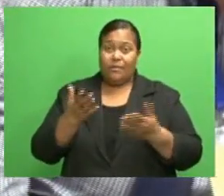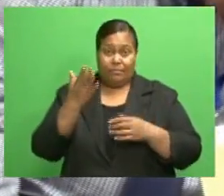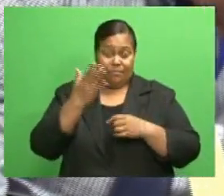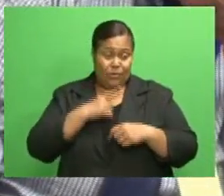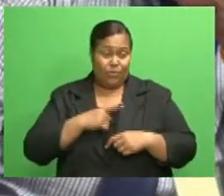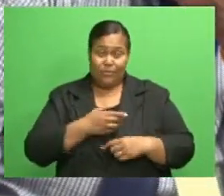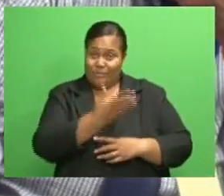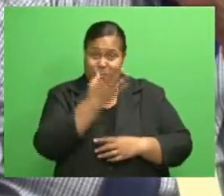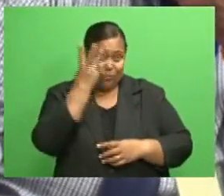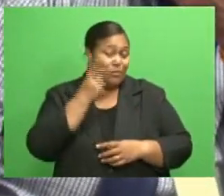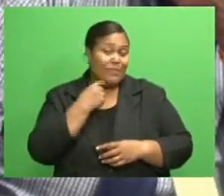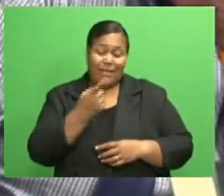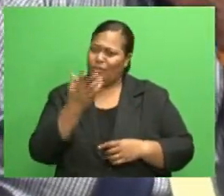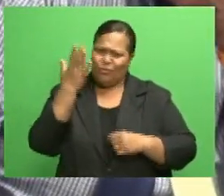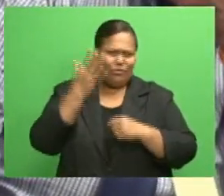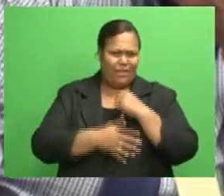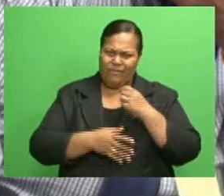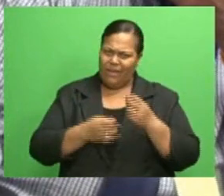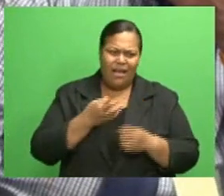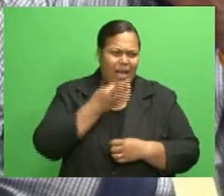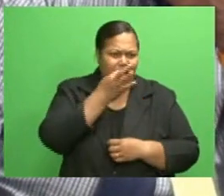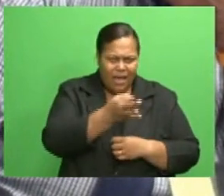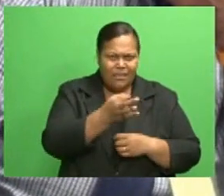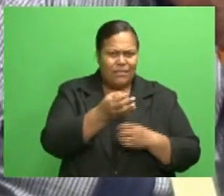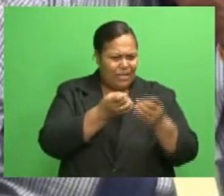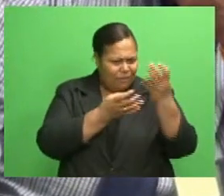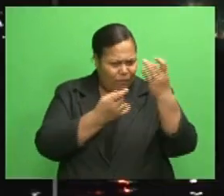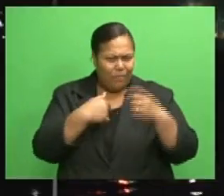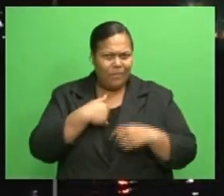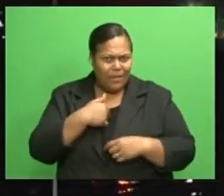the Honorable Mbaravi sir to be reinstated as the General Secretary?